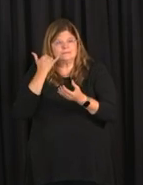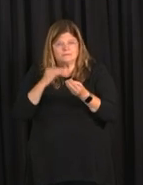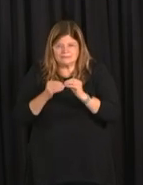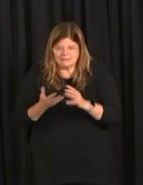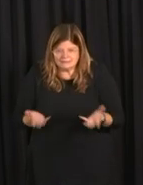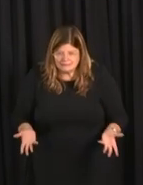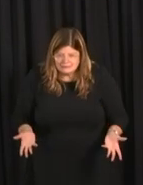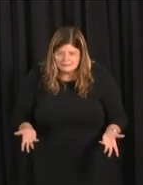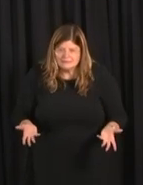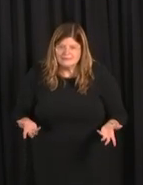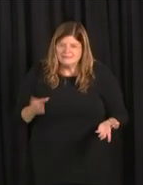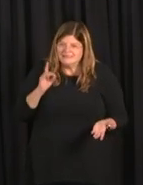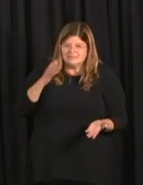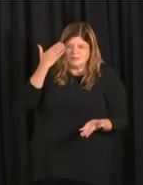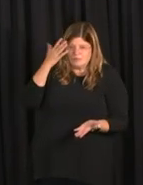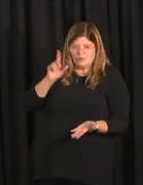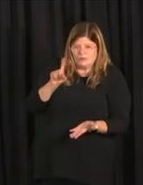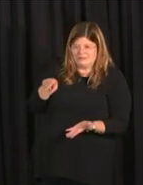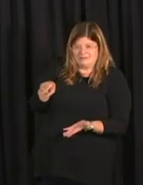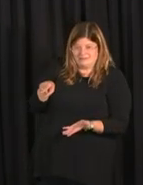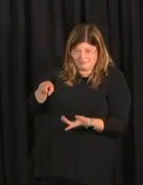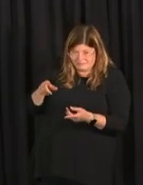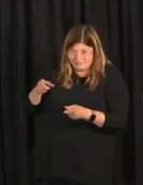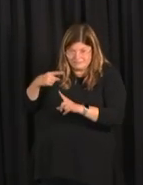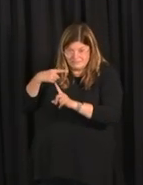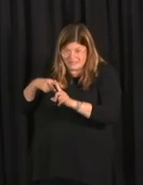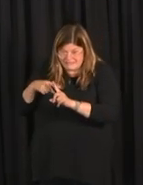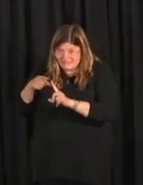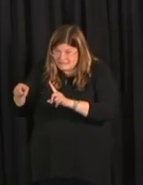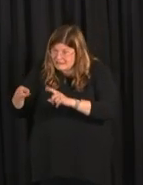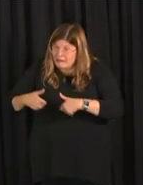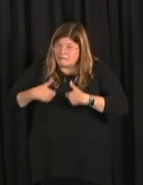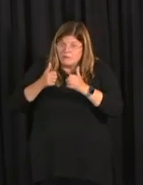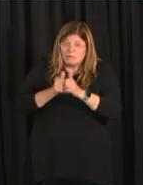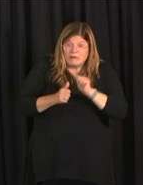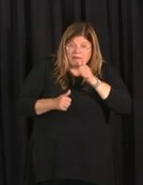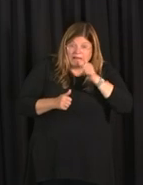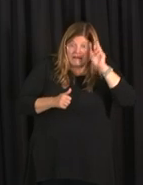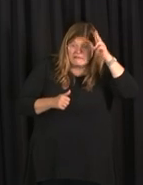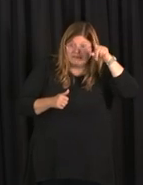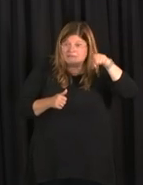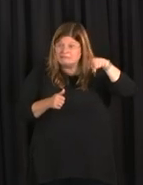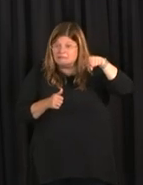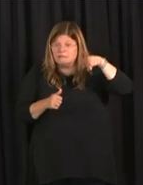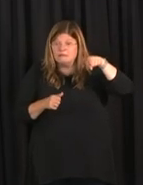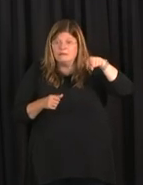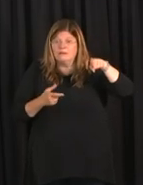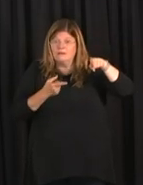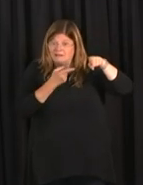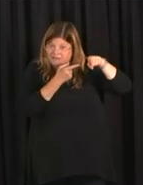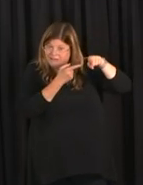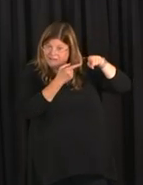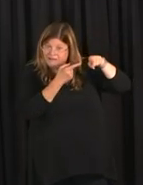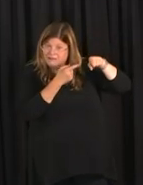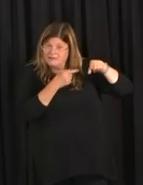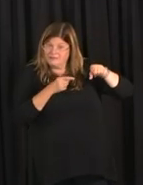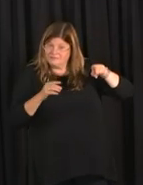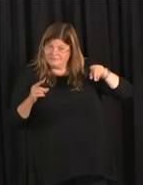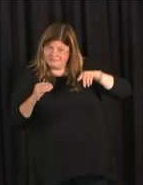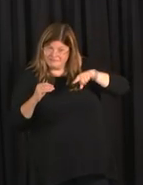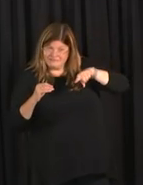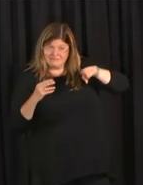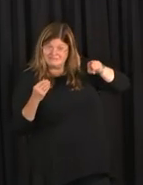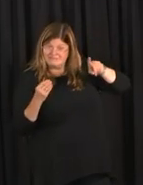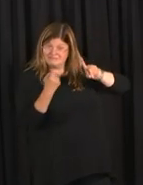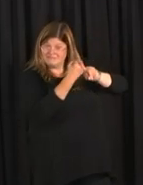know they were positive and was staying with an aunt and an uncle. The uncle was immunocompromised. Based on